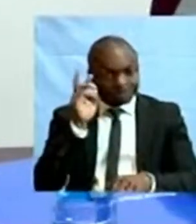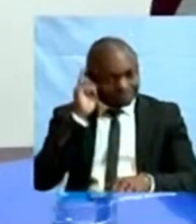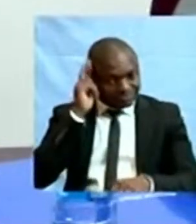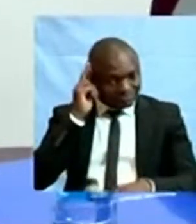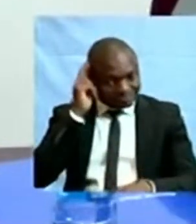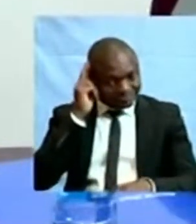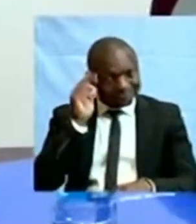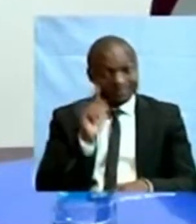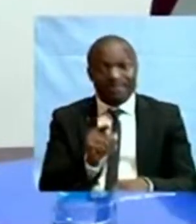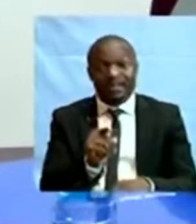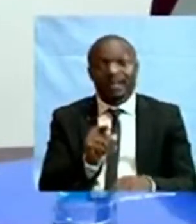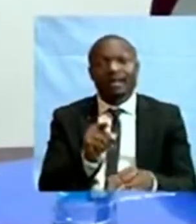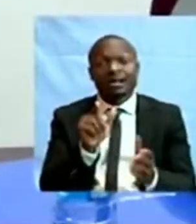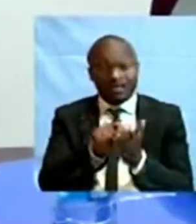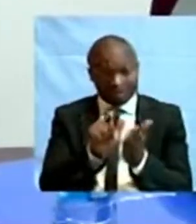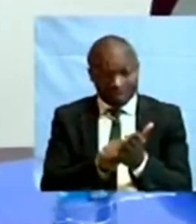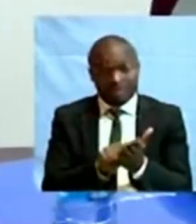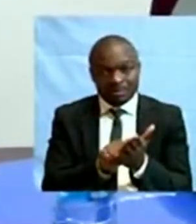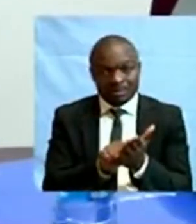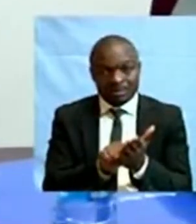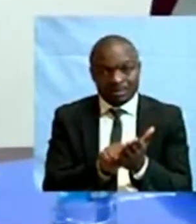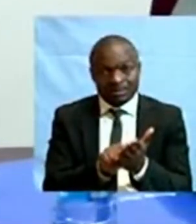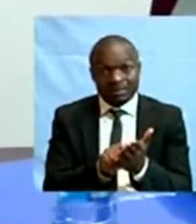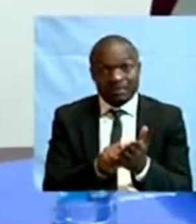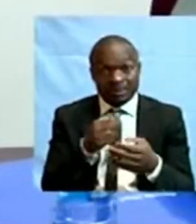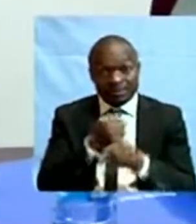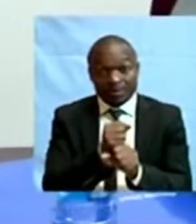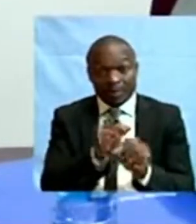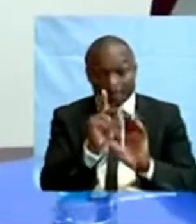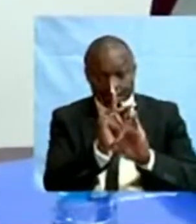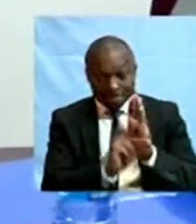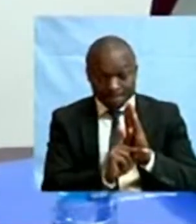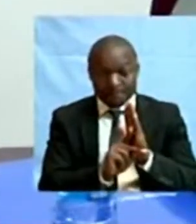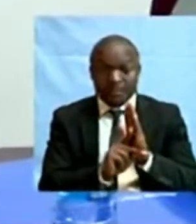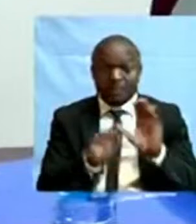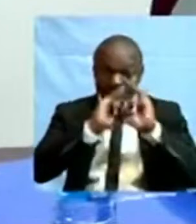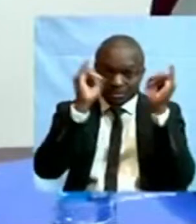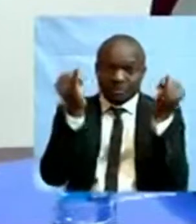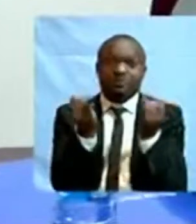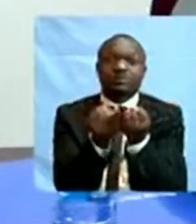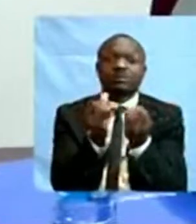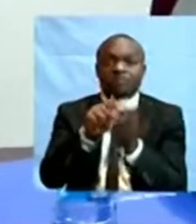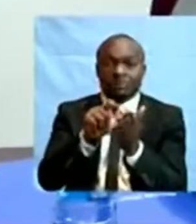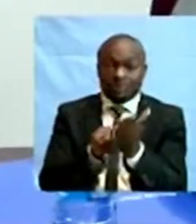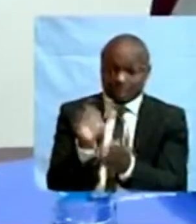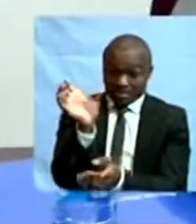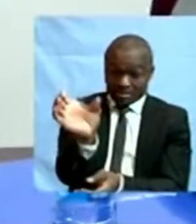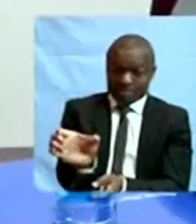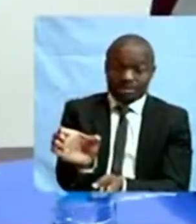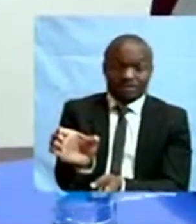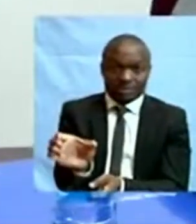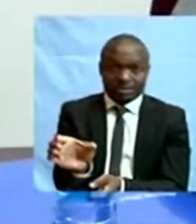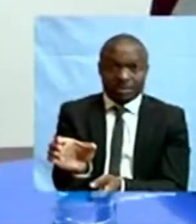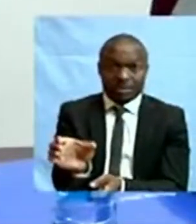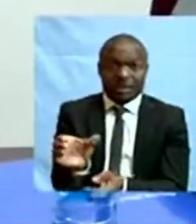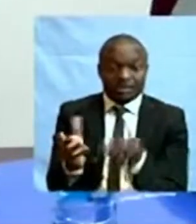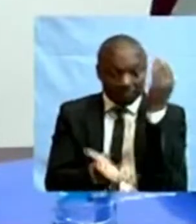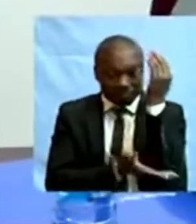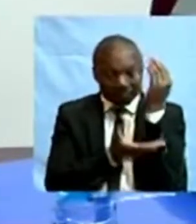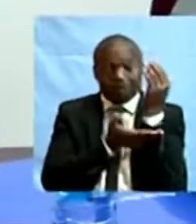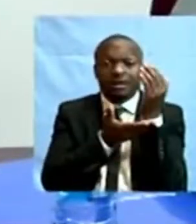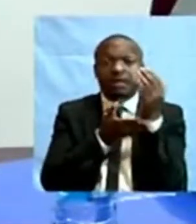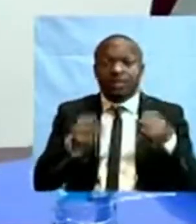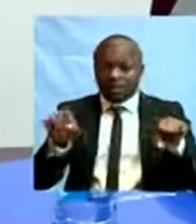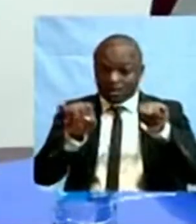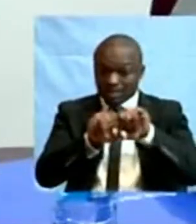They are the main instrument that underpin our policy, institutional and legal framework in the sector. And therefore, their enhancing is very